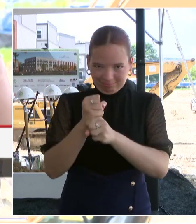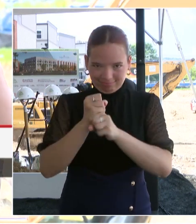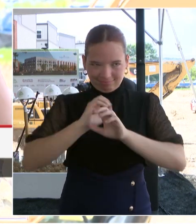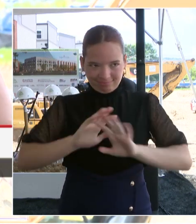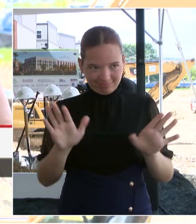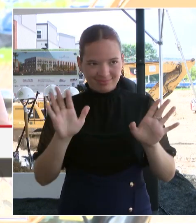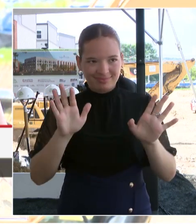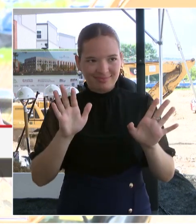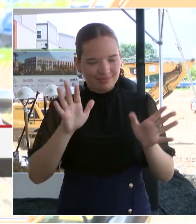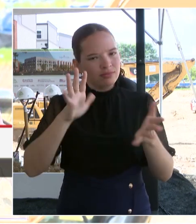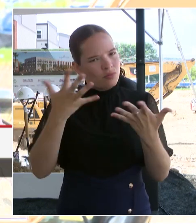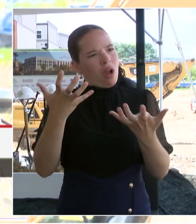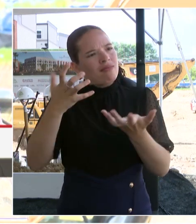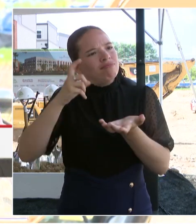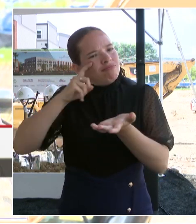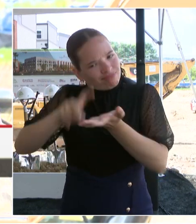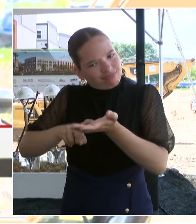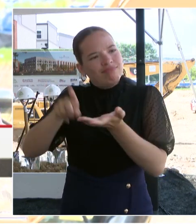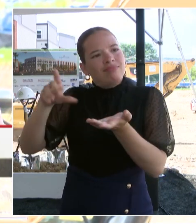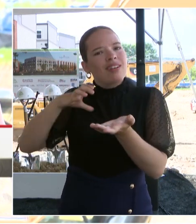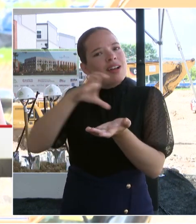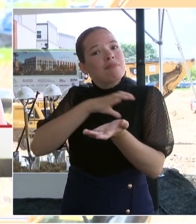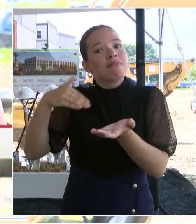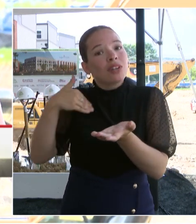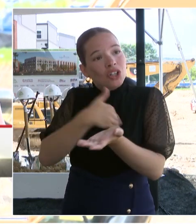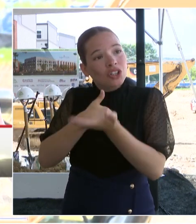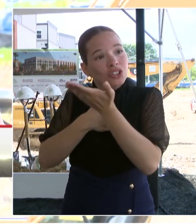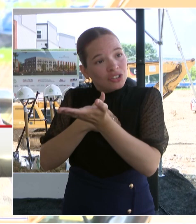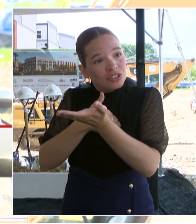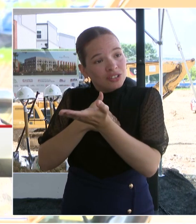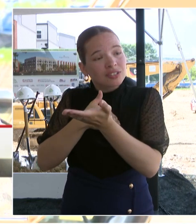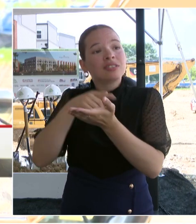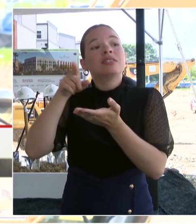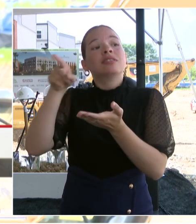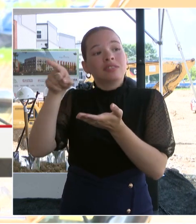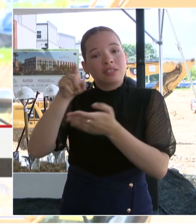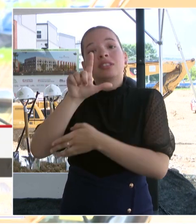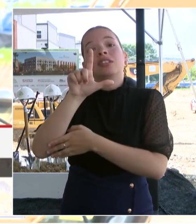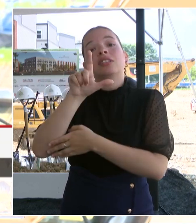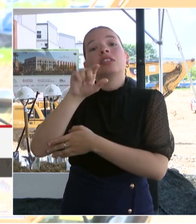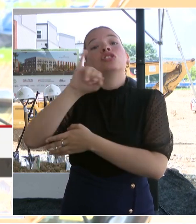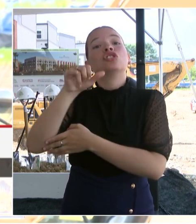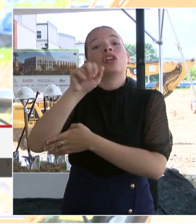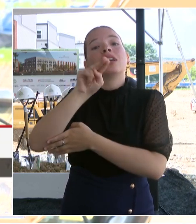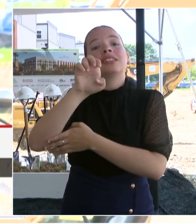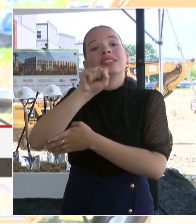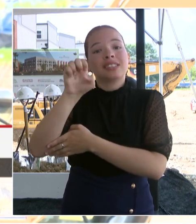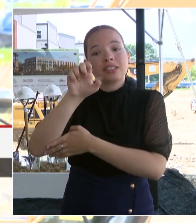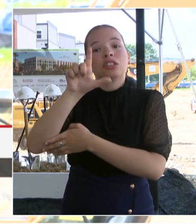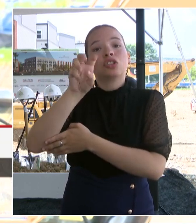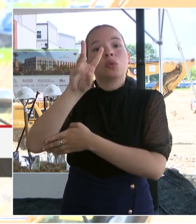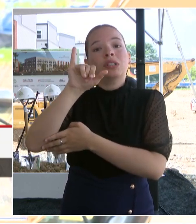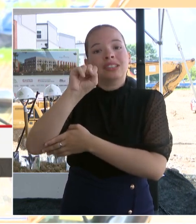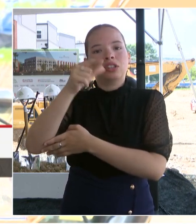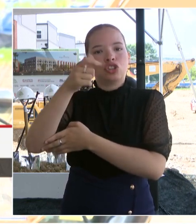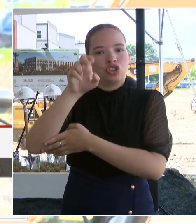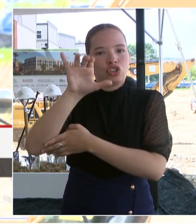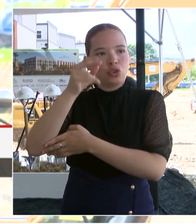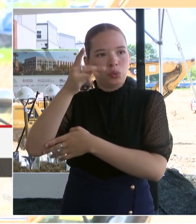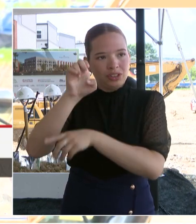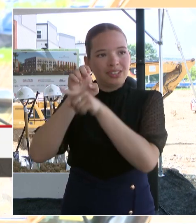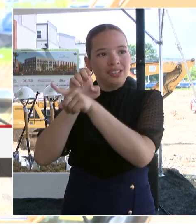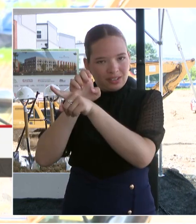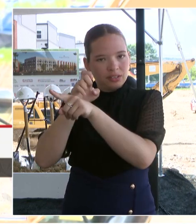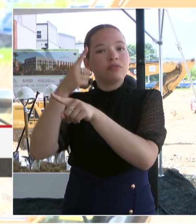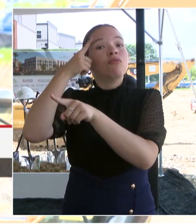member now. Council member Lewis George will represent the fourth council member who has helped with this project. Early